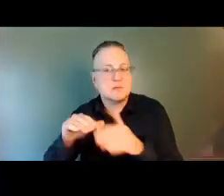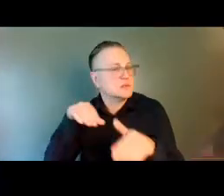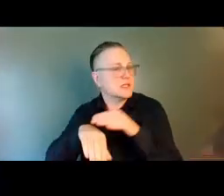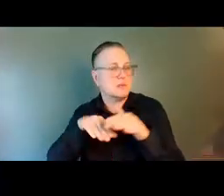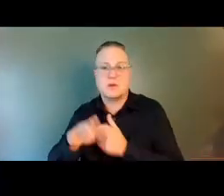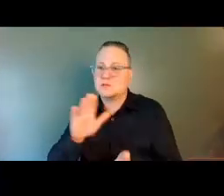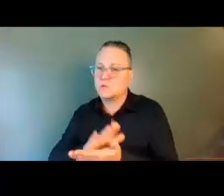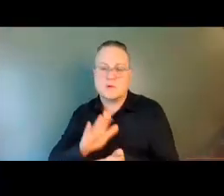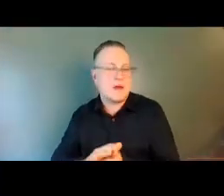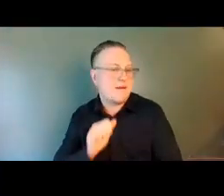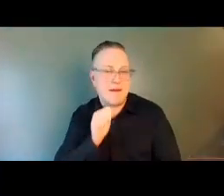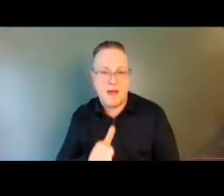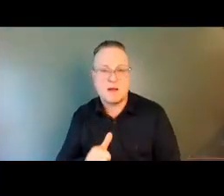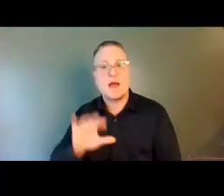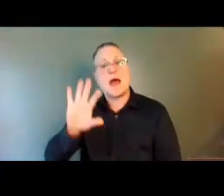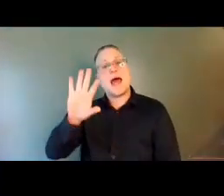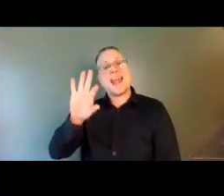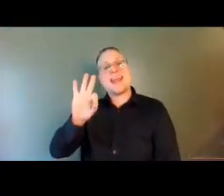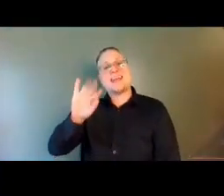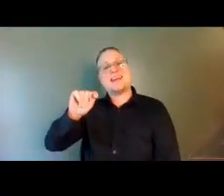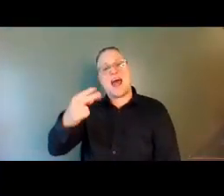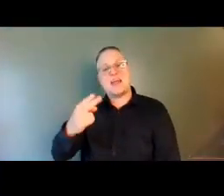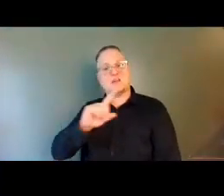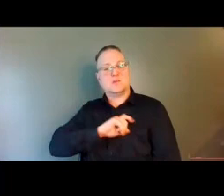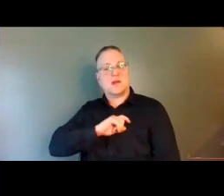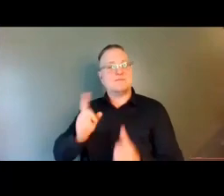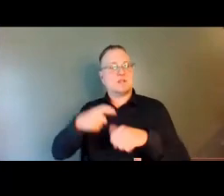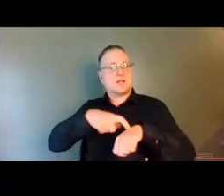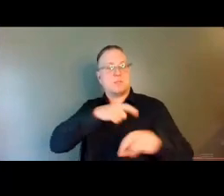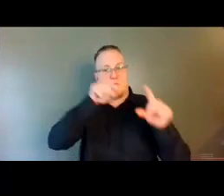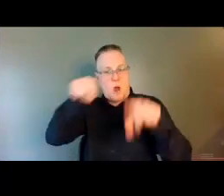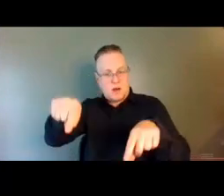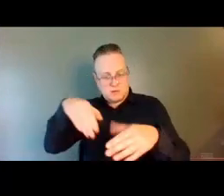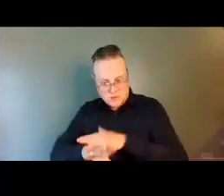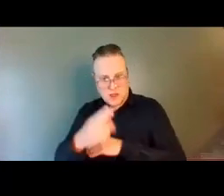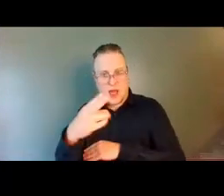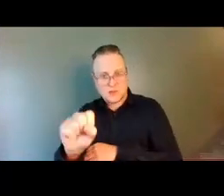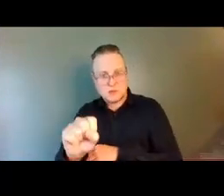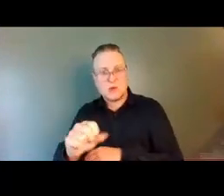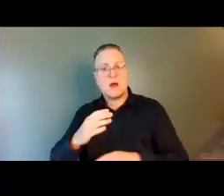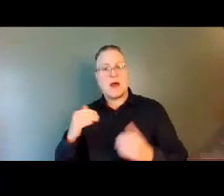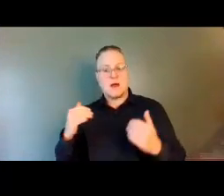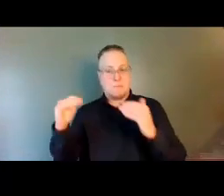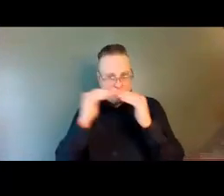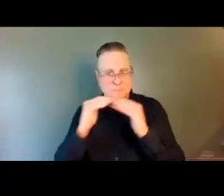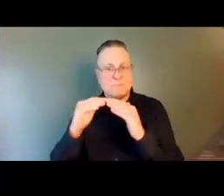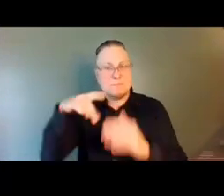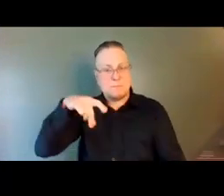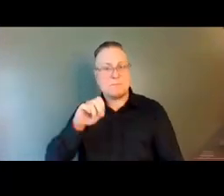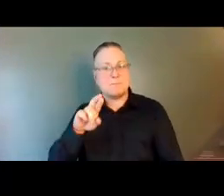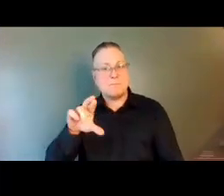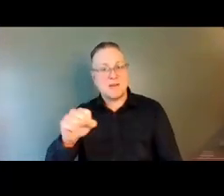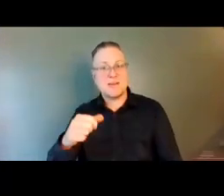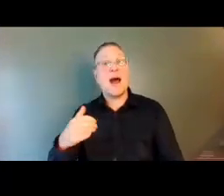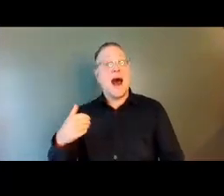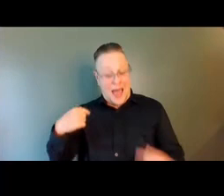school. And so in 9th grade, I finally went to high school and with my peers, and I still had a manual wheelchair,